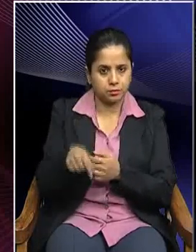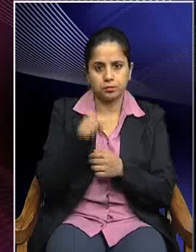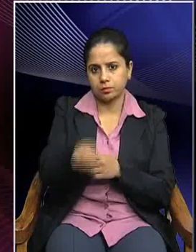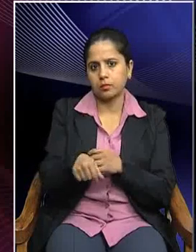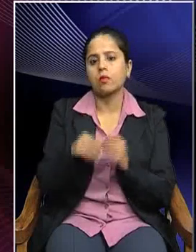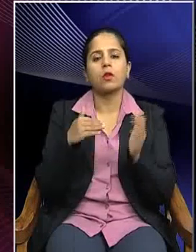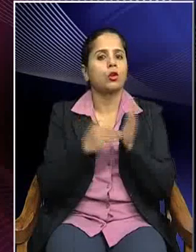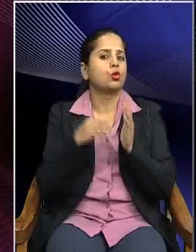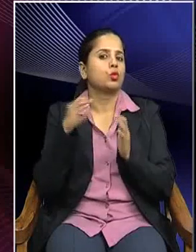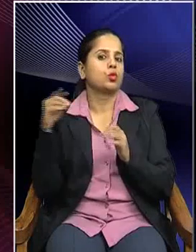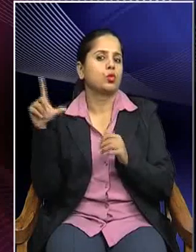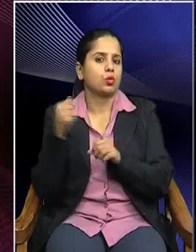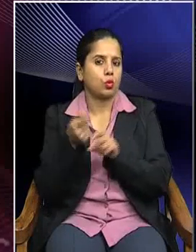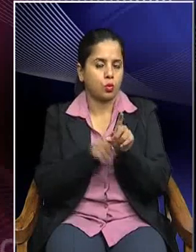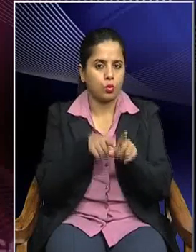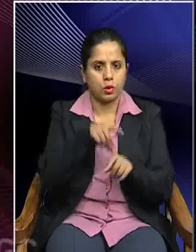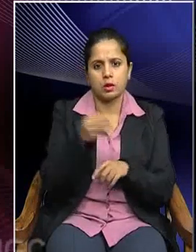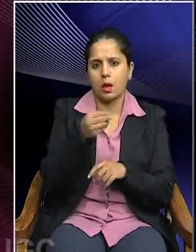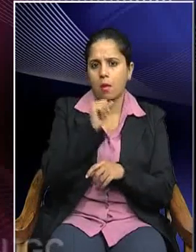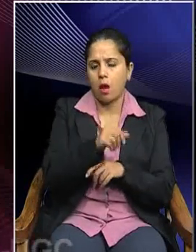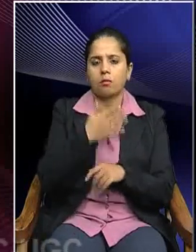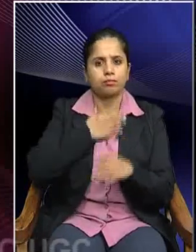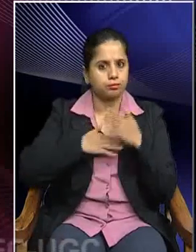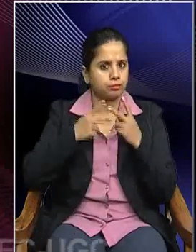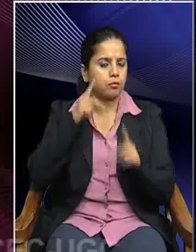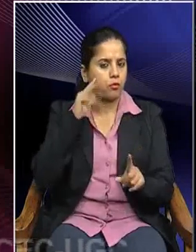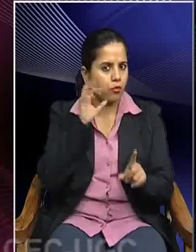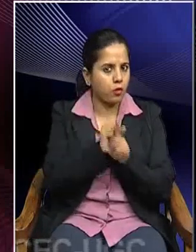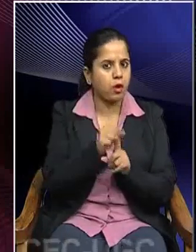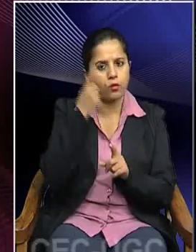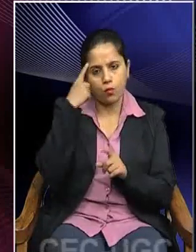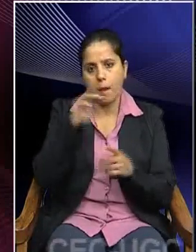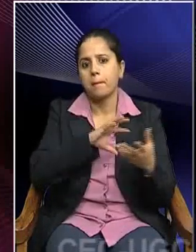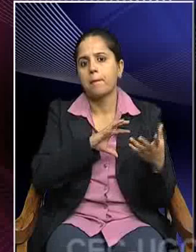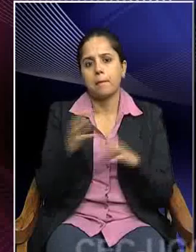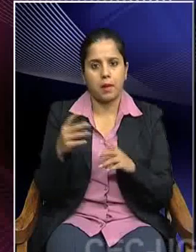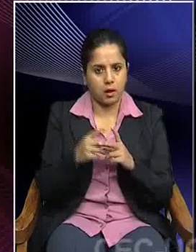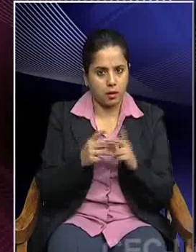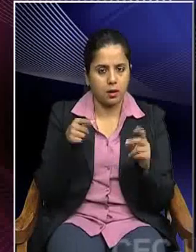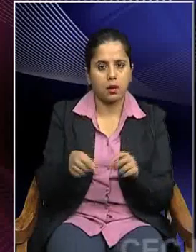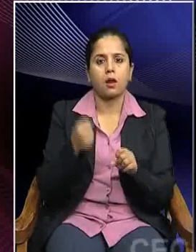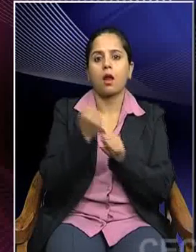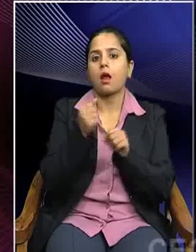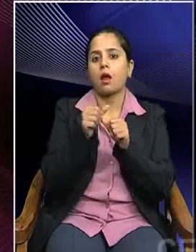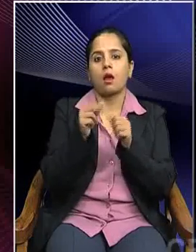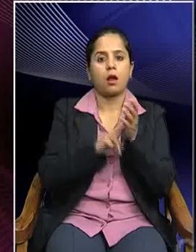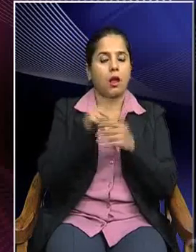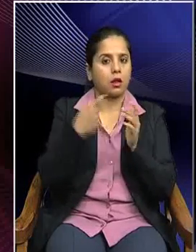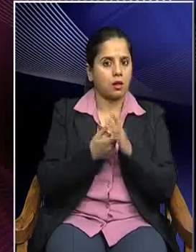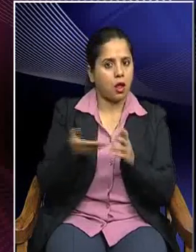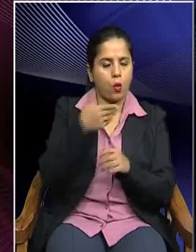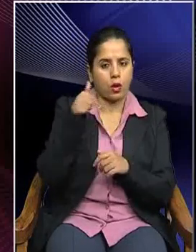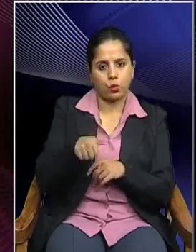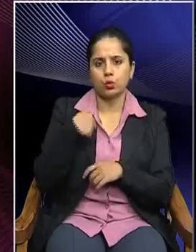that also have some bit of pertinence to identity formation of Gandhar as we understand them